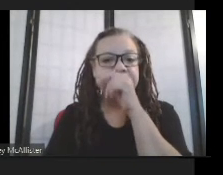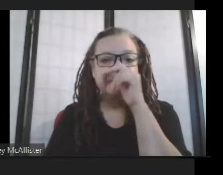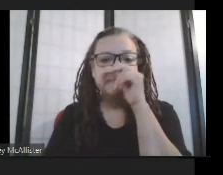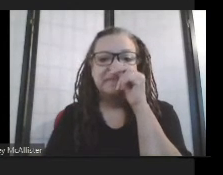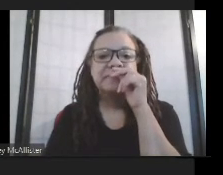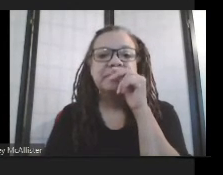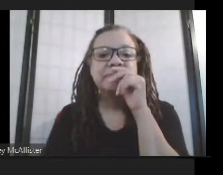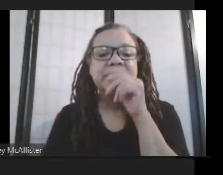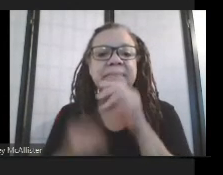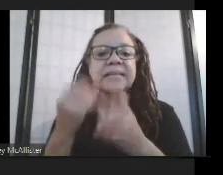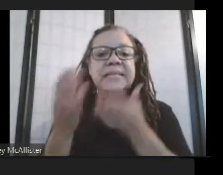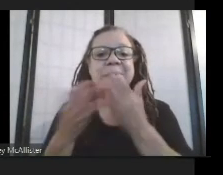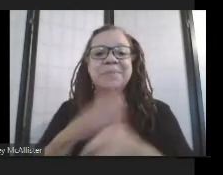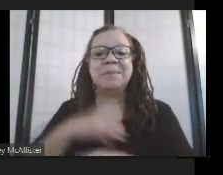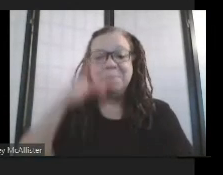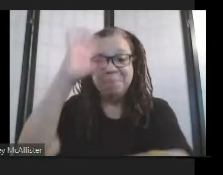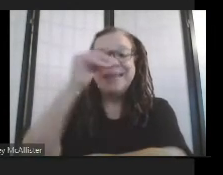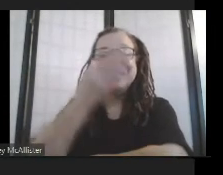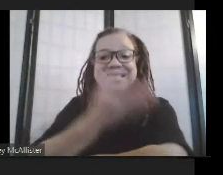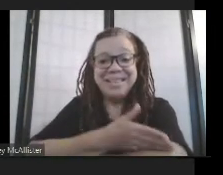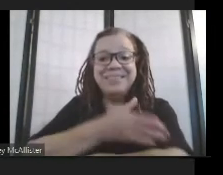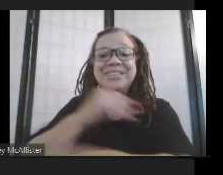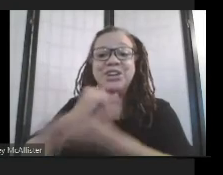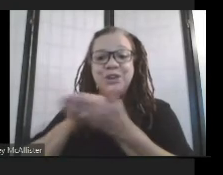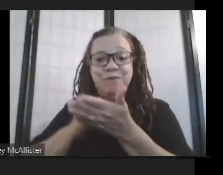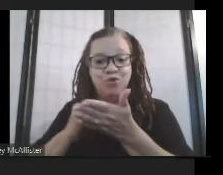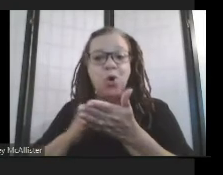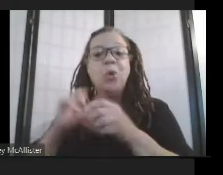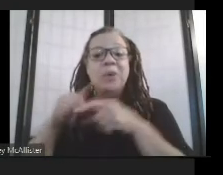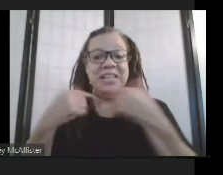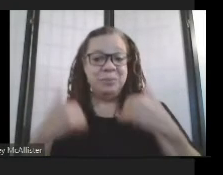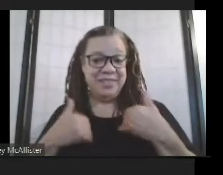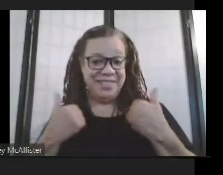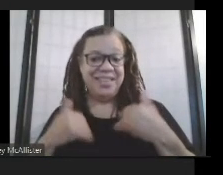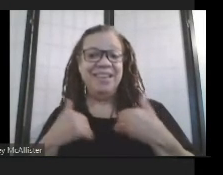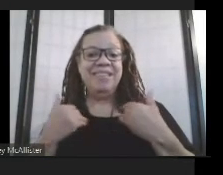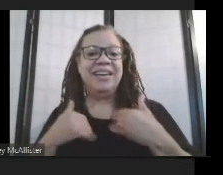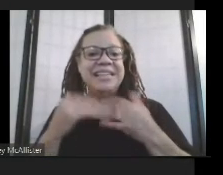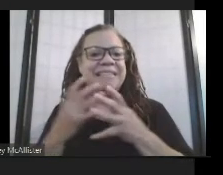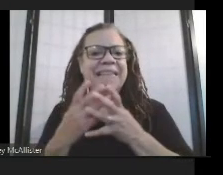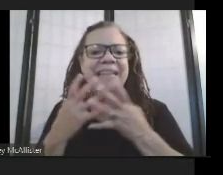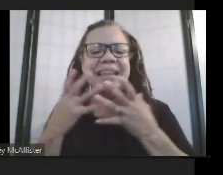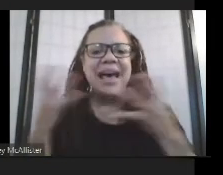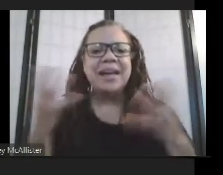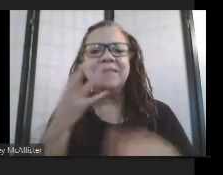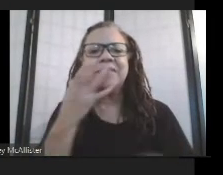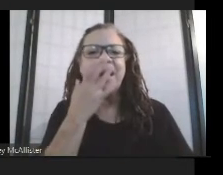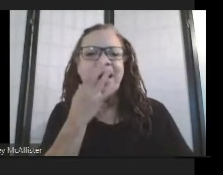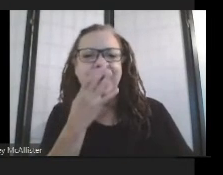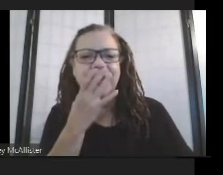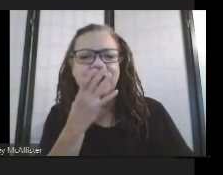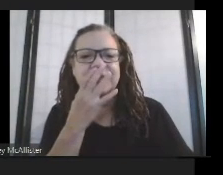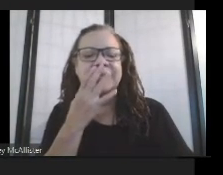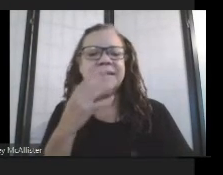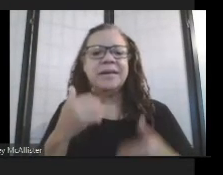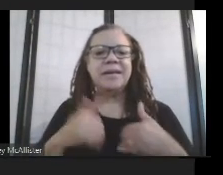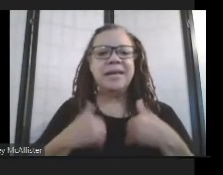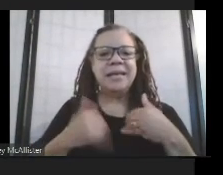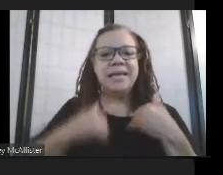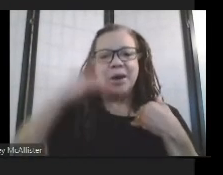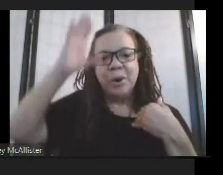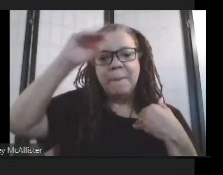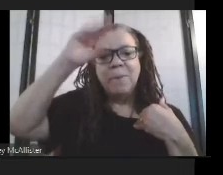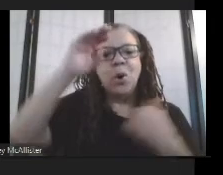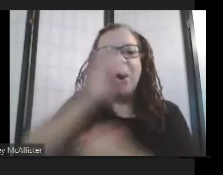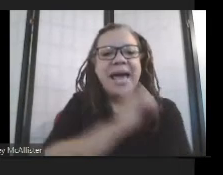This is something probably my son could have drawn when he was younger. So he's got a lot of, well, young